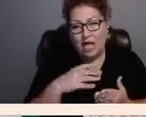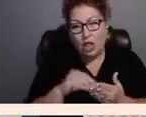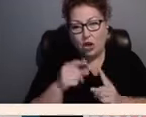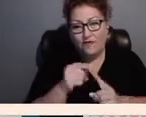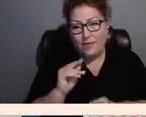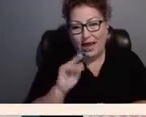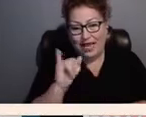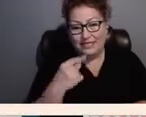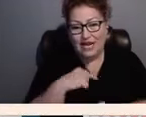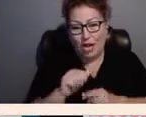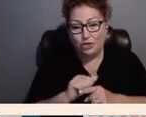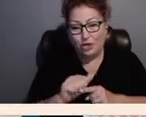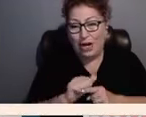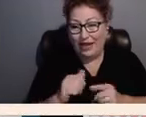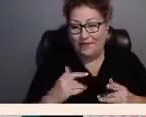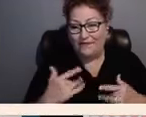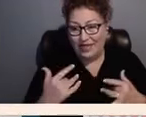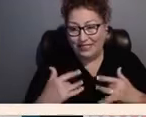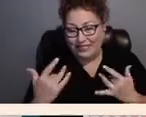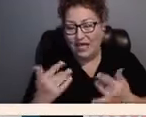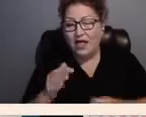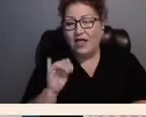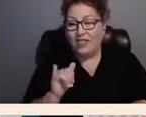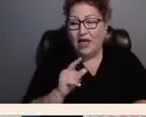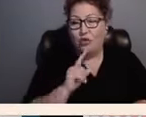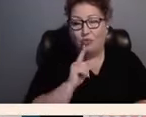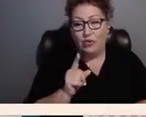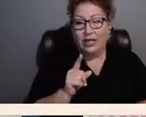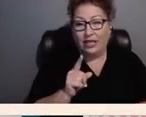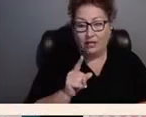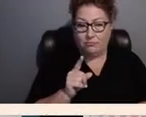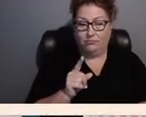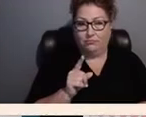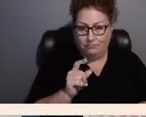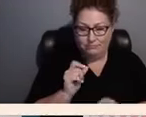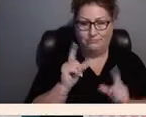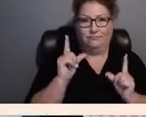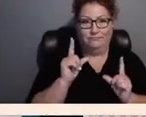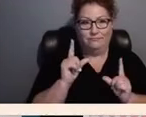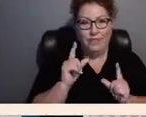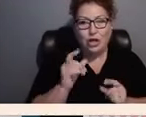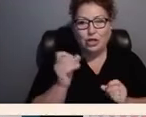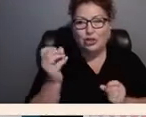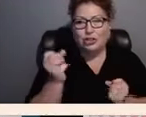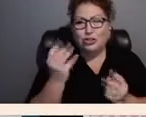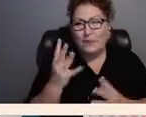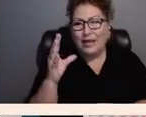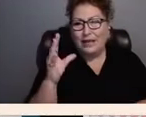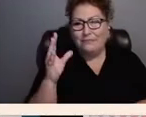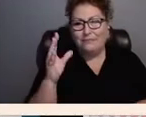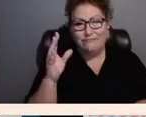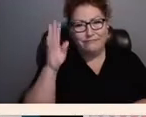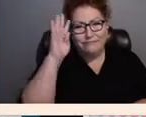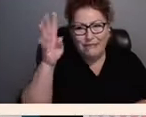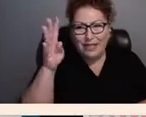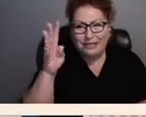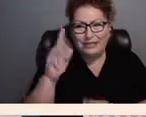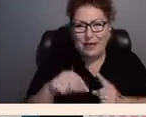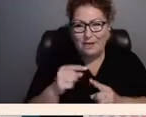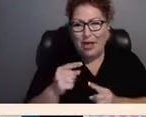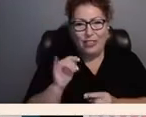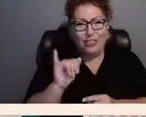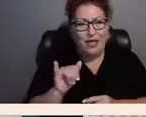that are real eye-opening, that there's so many myths out there about money and being